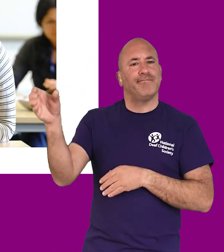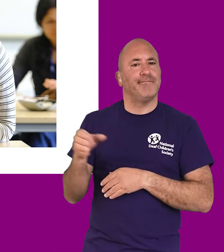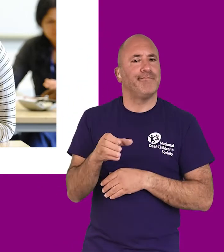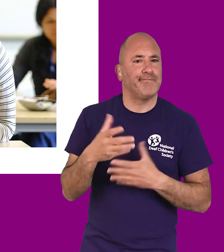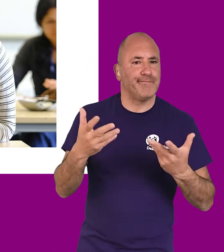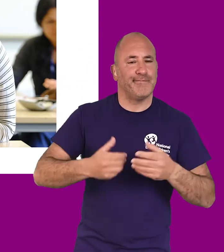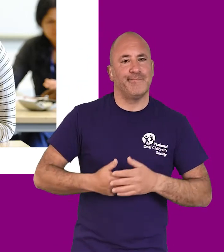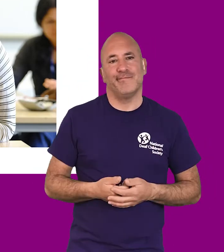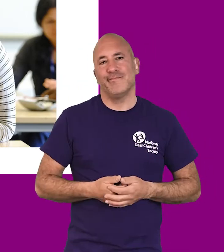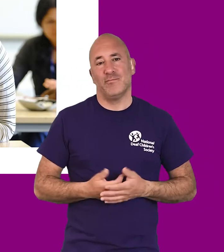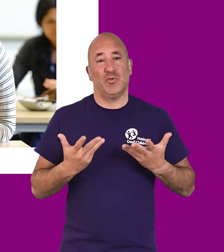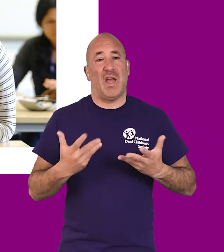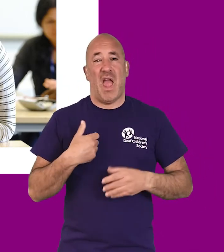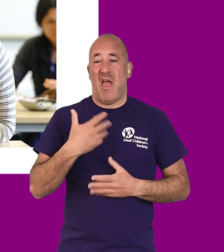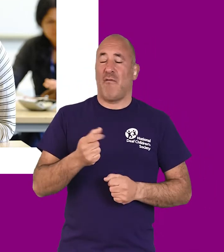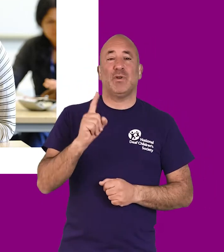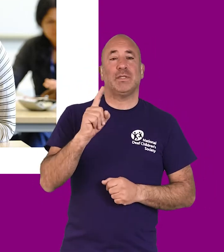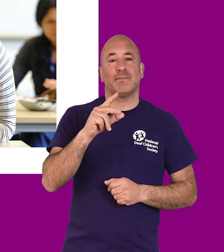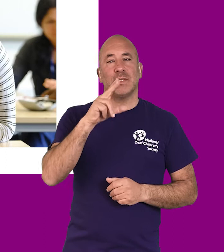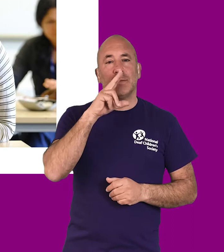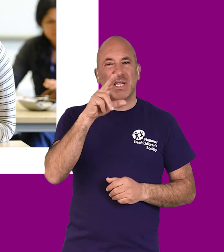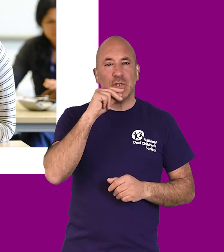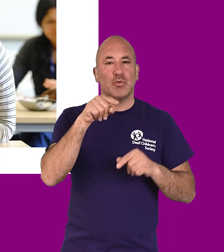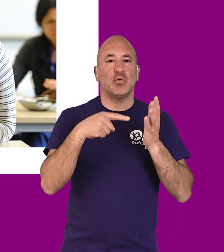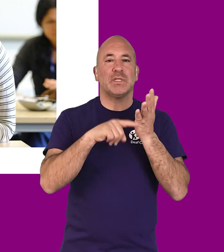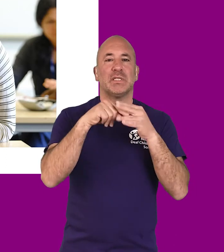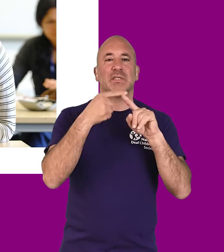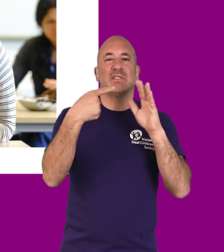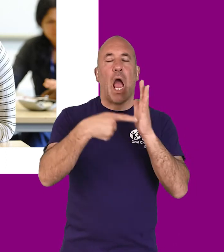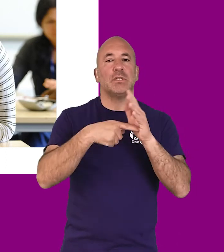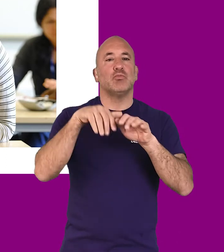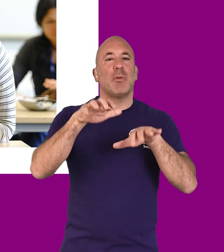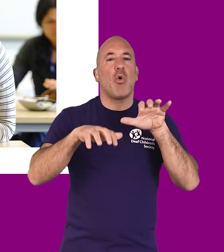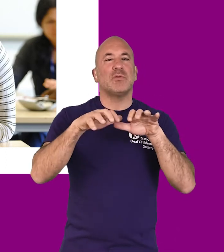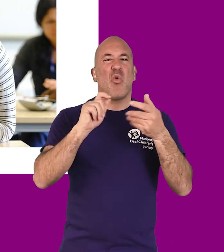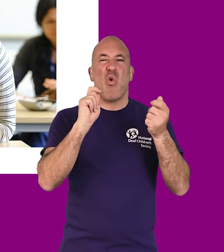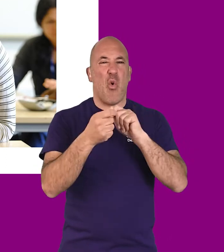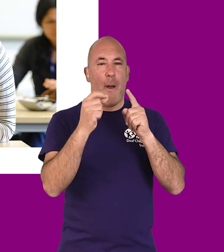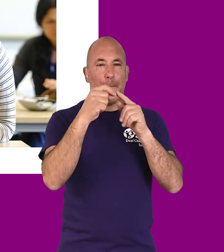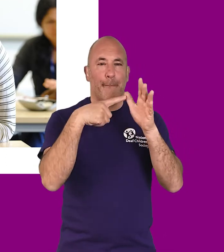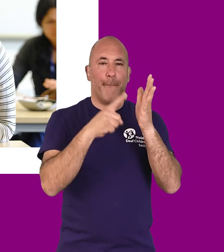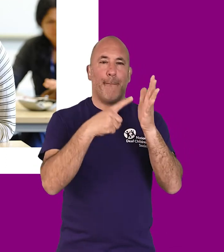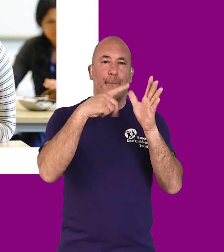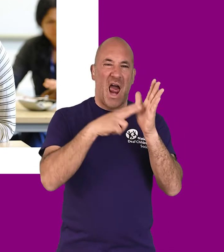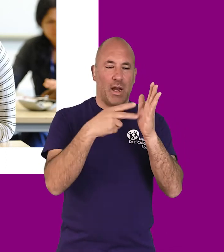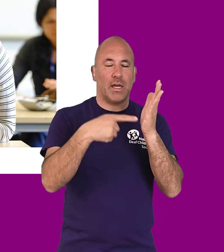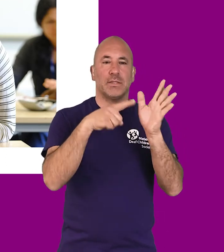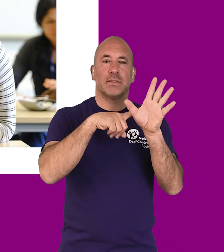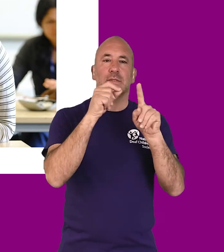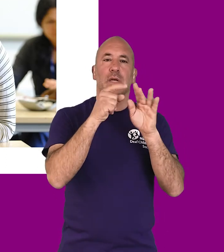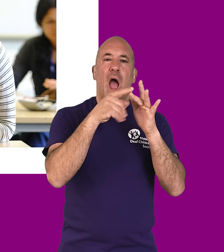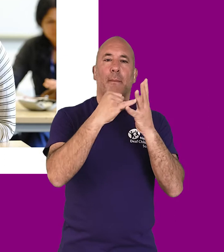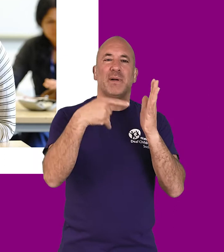You'll need to look at bringing in support. So today we have a speech-to-text reporter, otherwise known